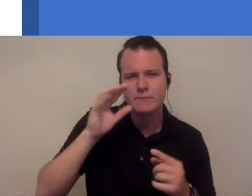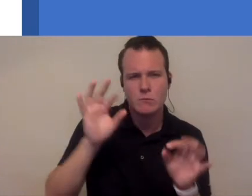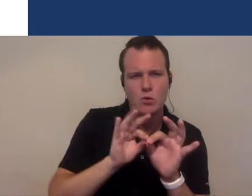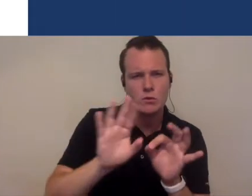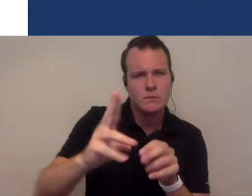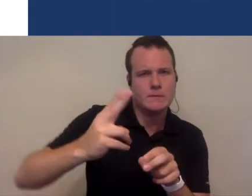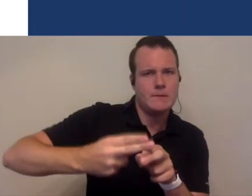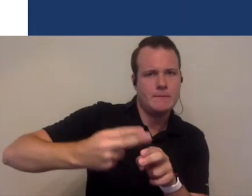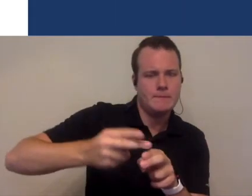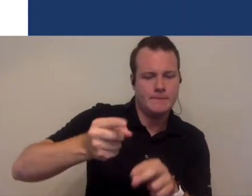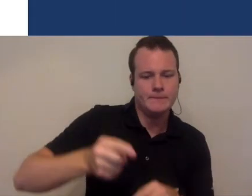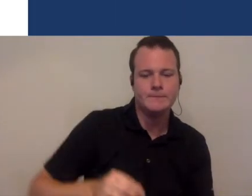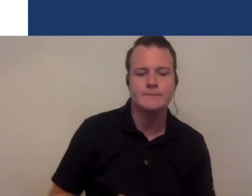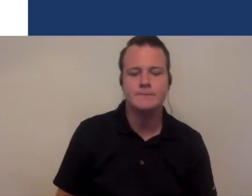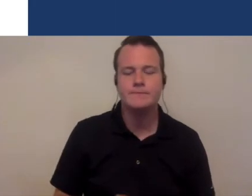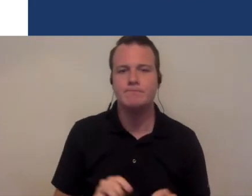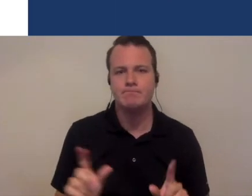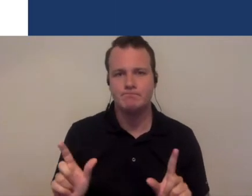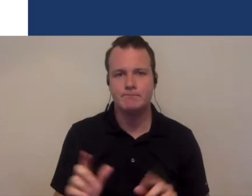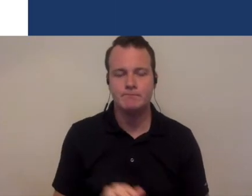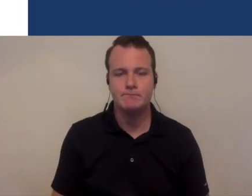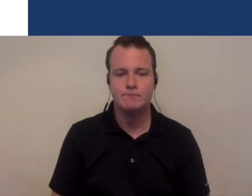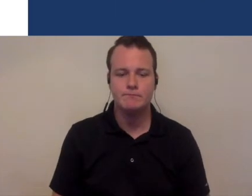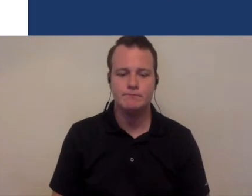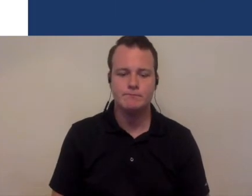the next slide.